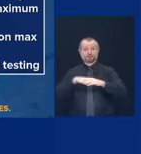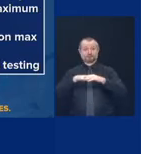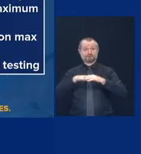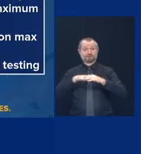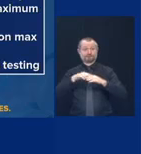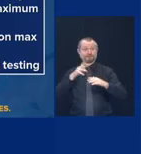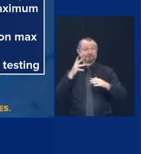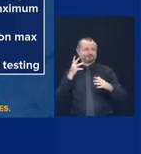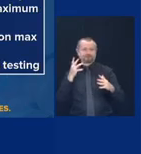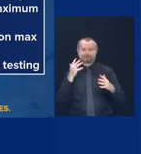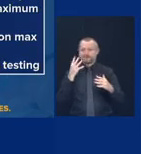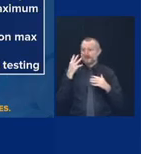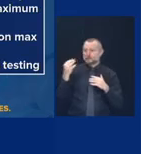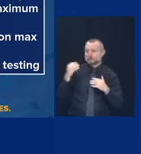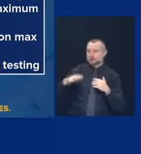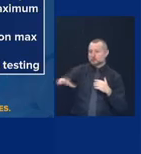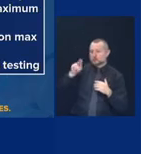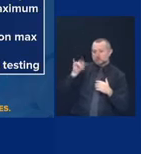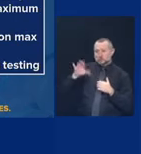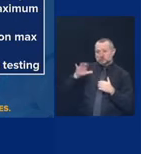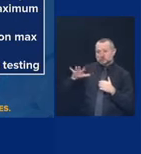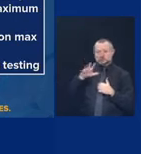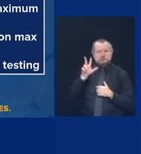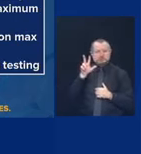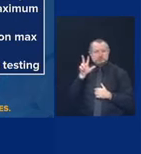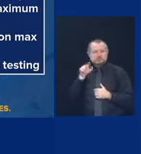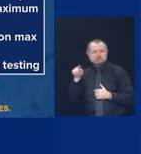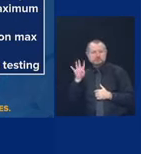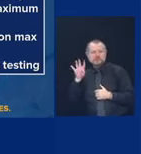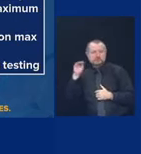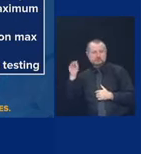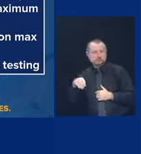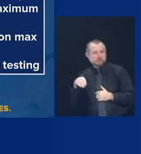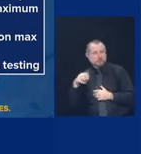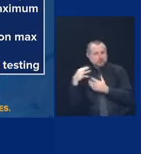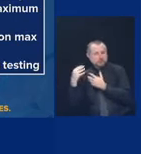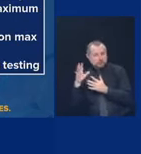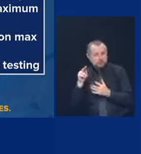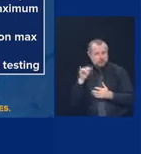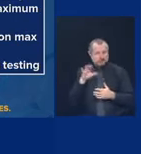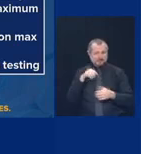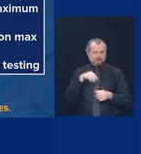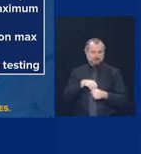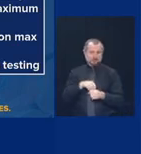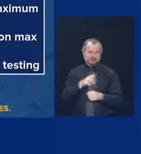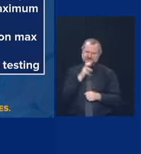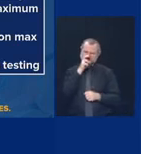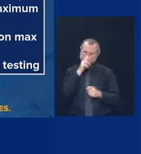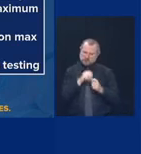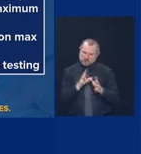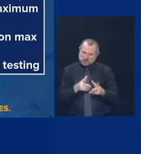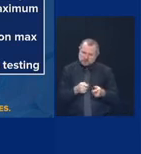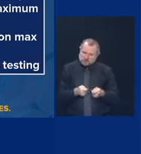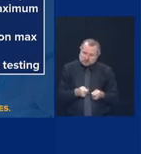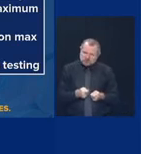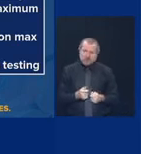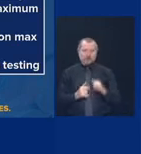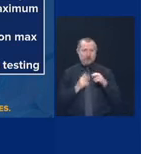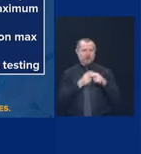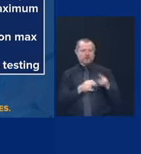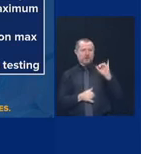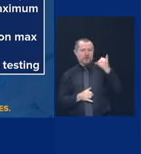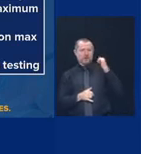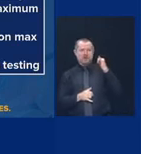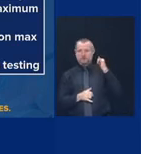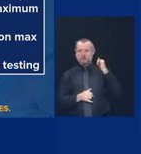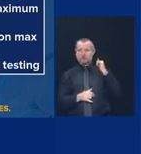York City, it's 3.4%. Why is it lower in New York City? There's more density. You go to a yellow zone. What happens if I'm in a